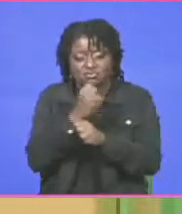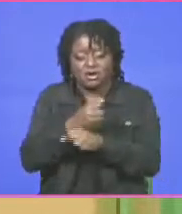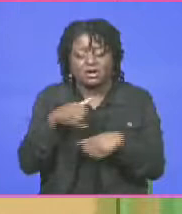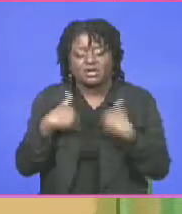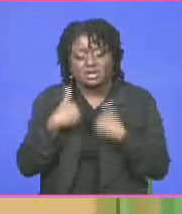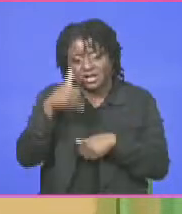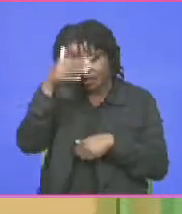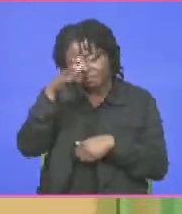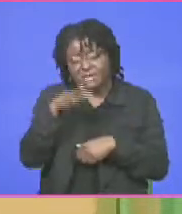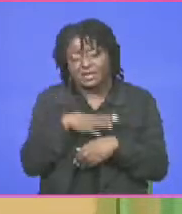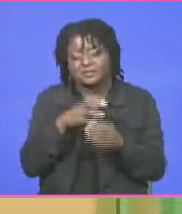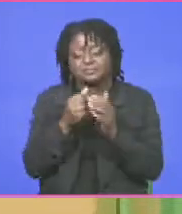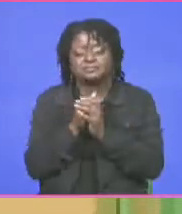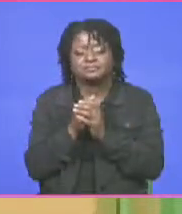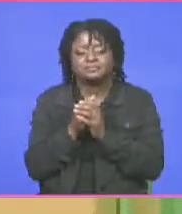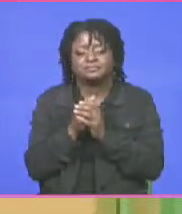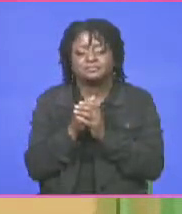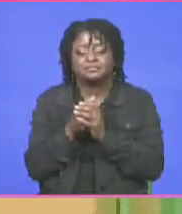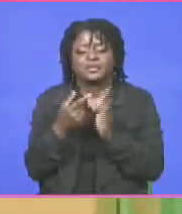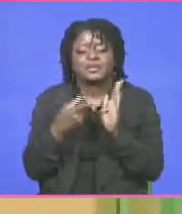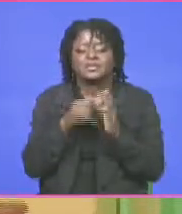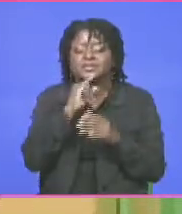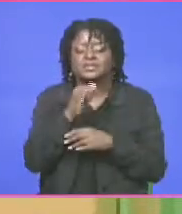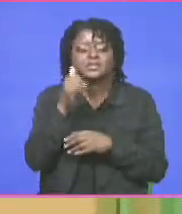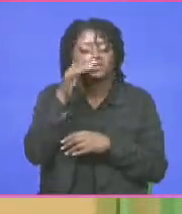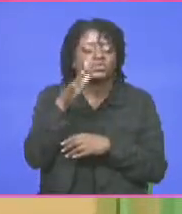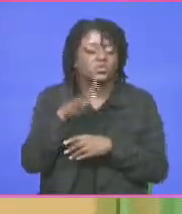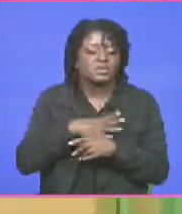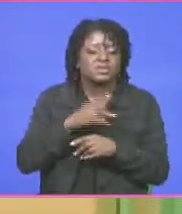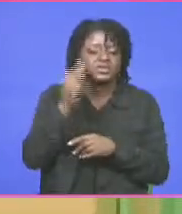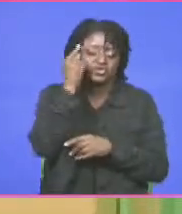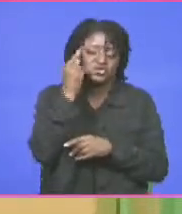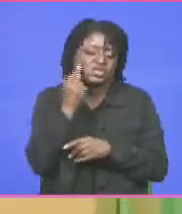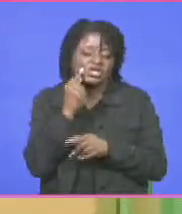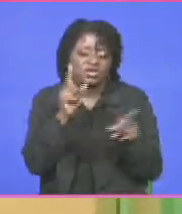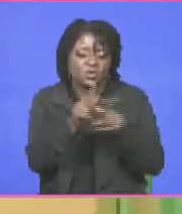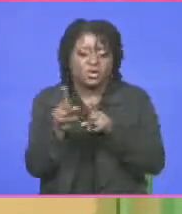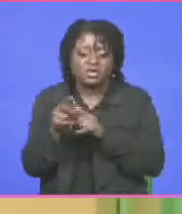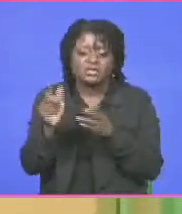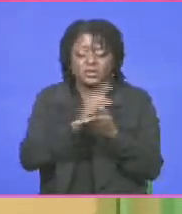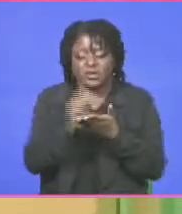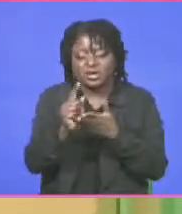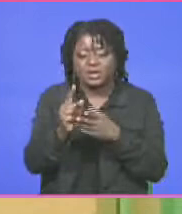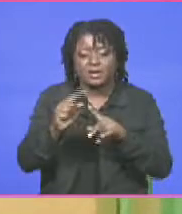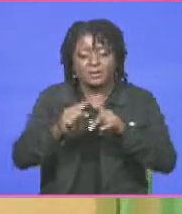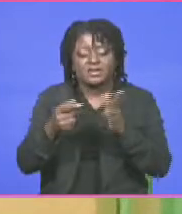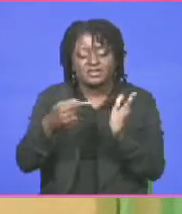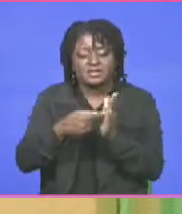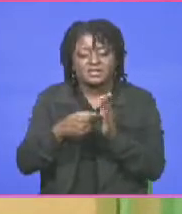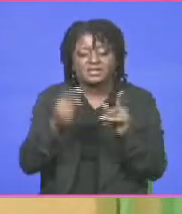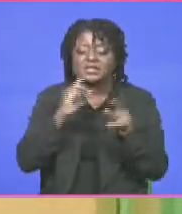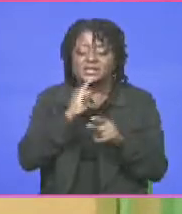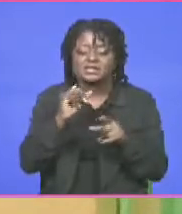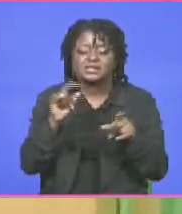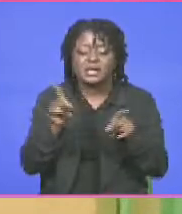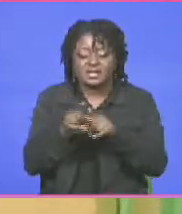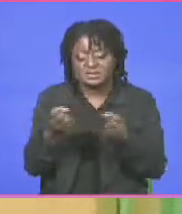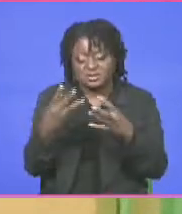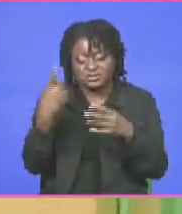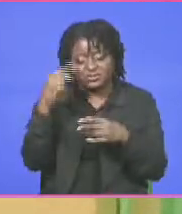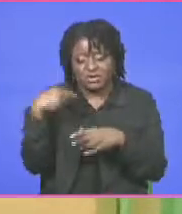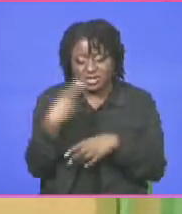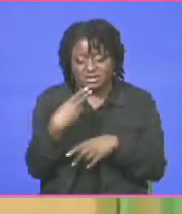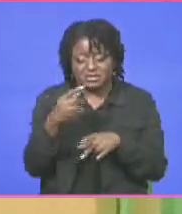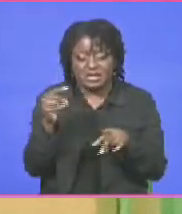men. This is Women's Gender Equality Week, but this is as much for us as it is